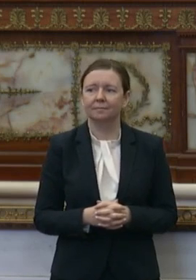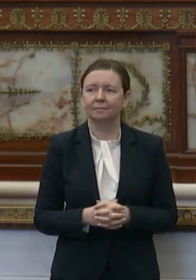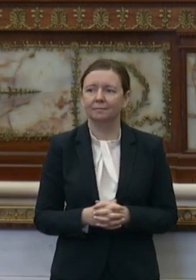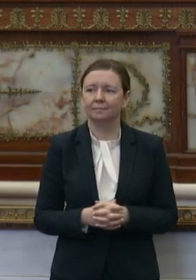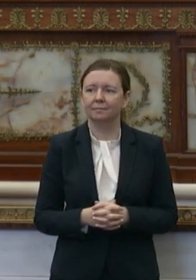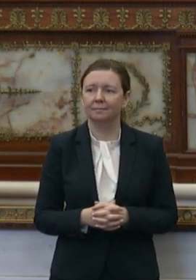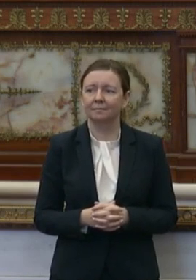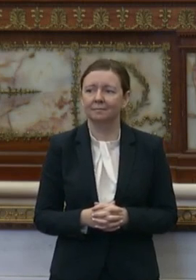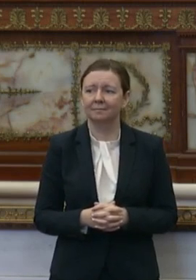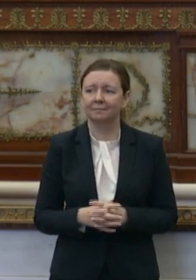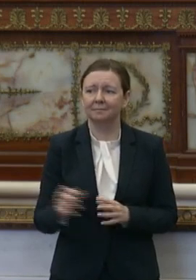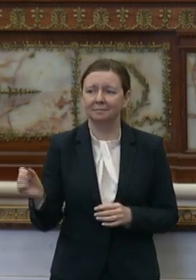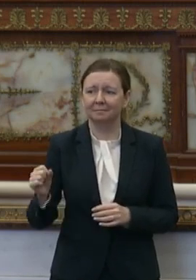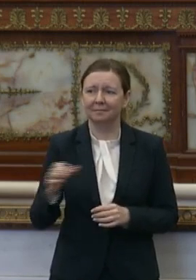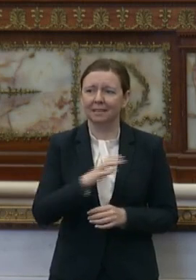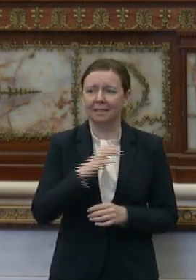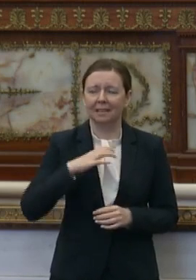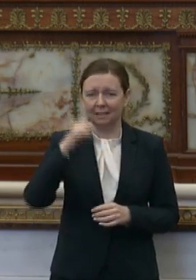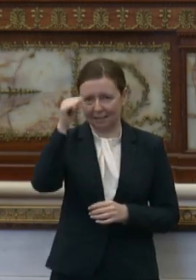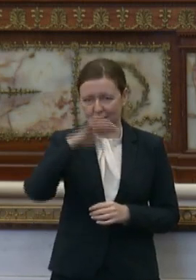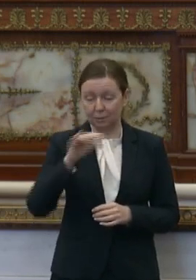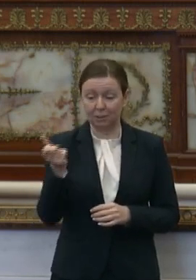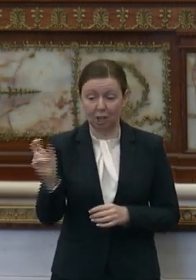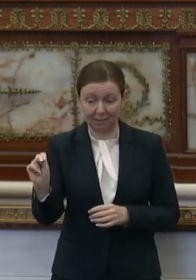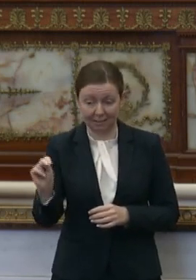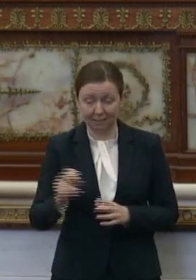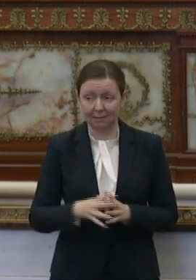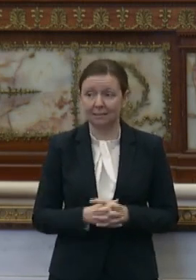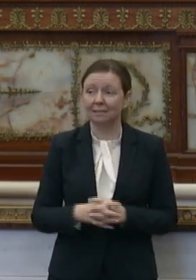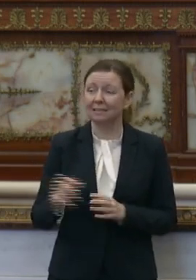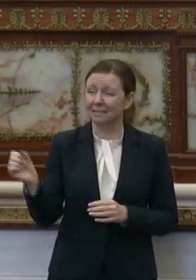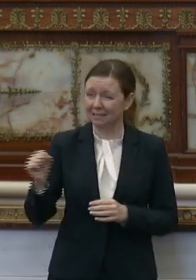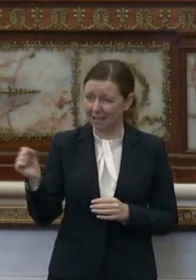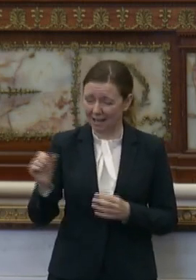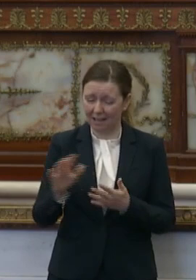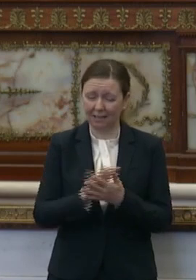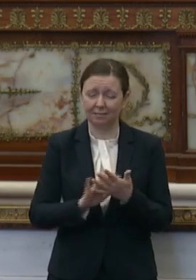Aye. Councilman Johnson?